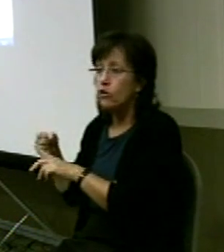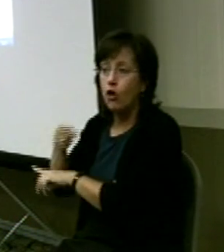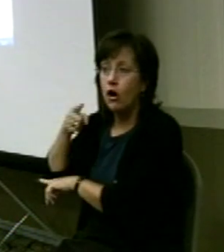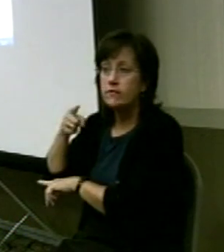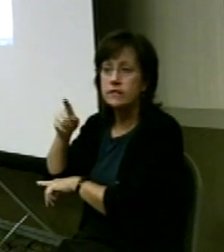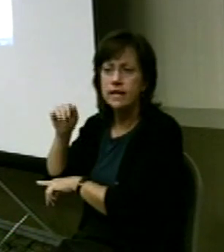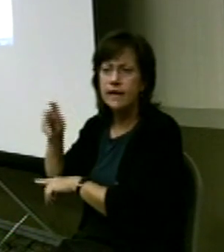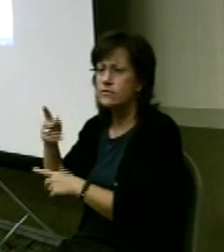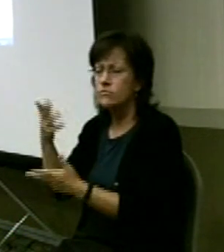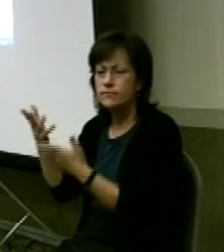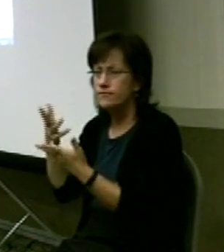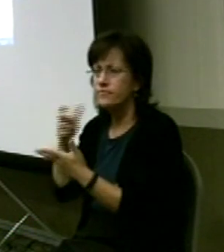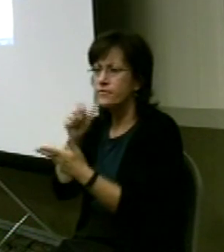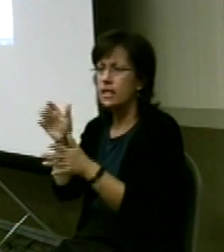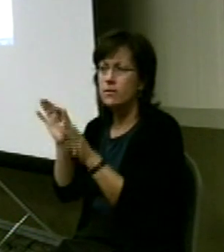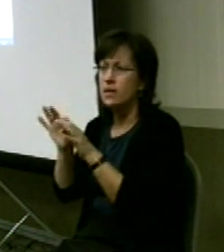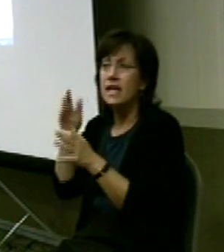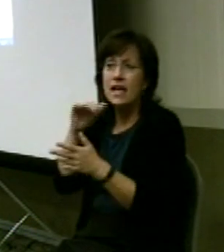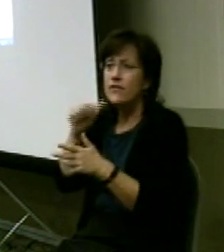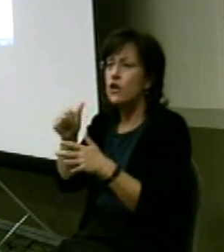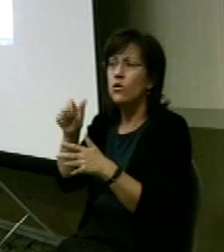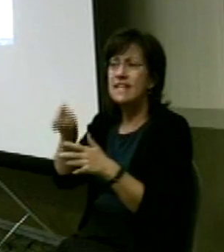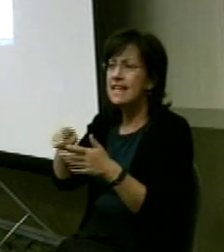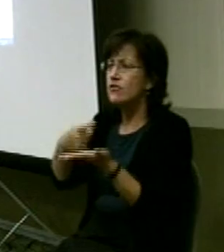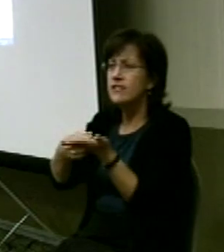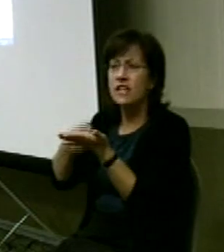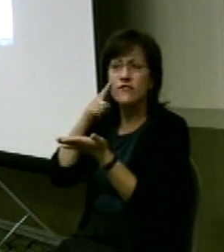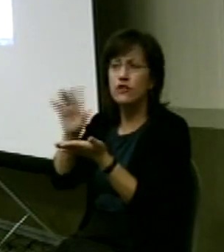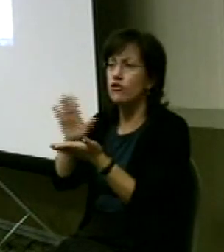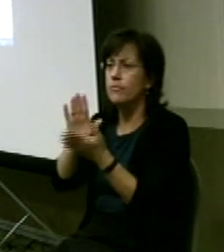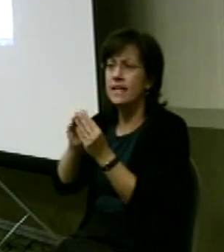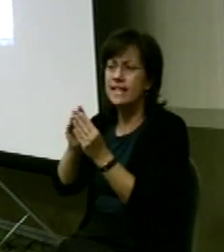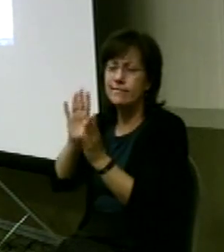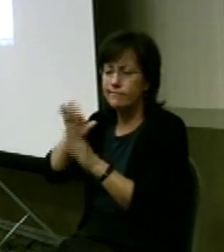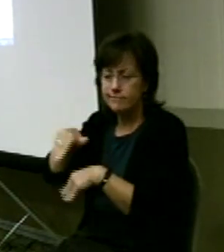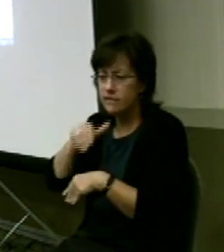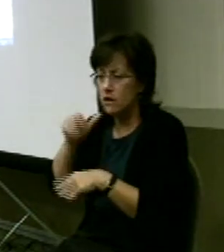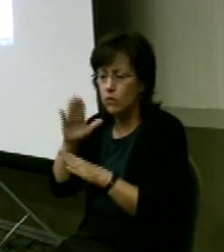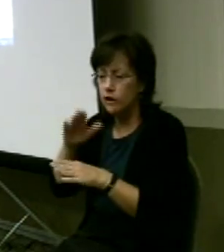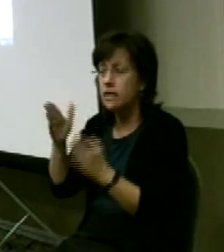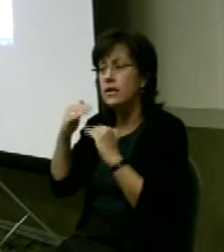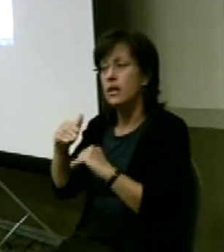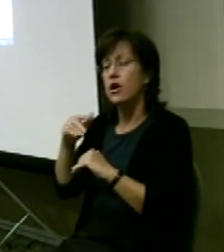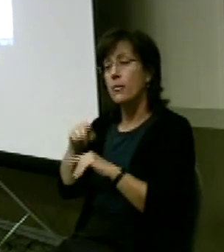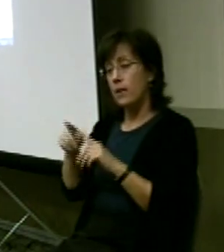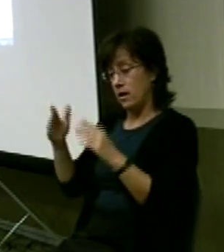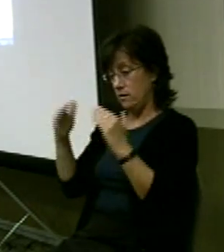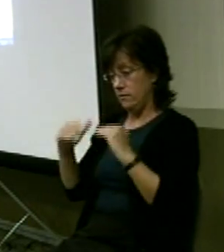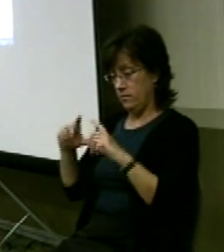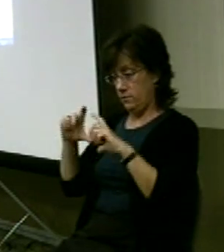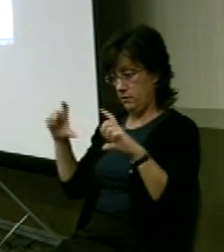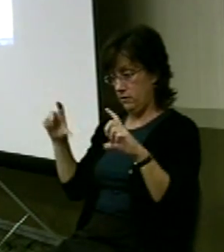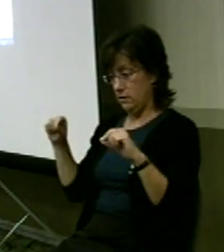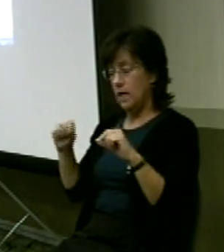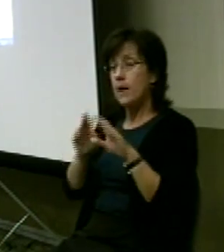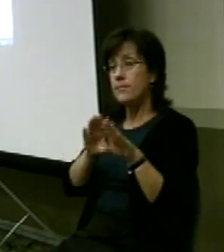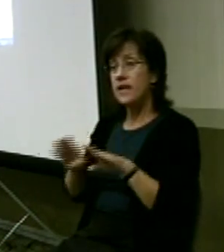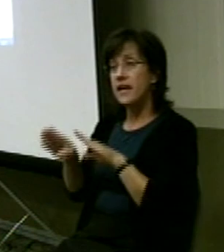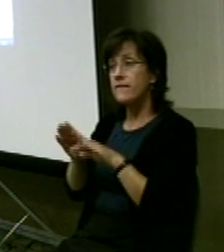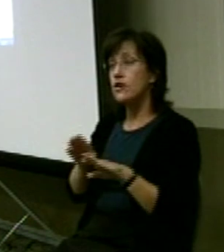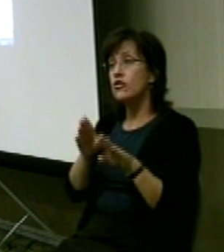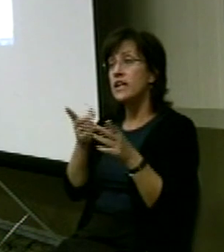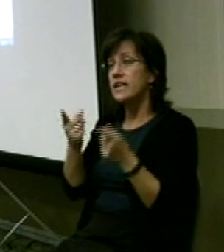If that's not important for a meeting, don't worry about it. But if you look below under behavior incidents by day, it shows you how